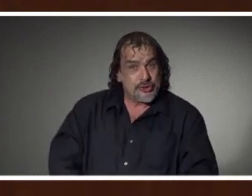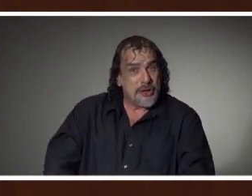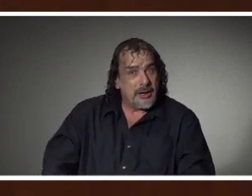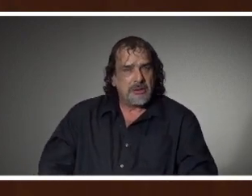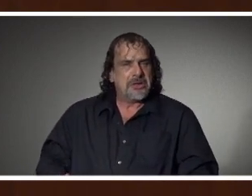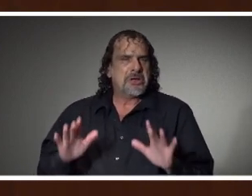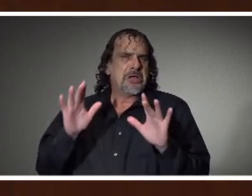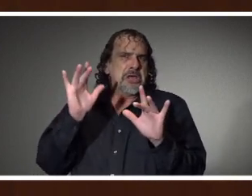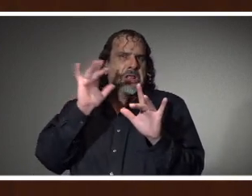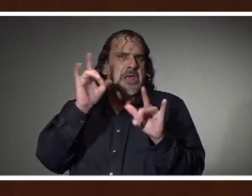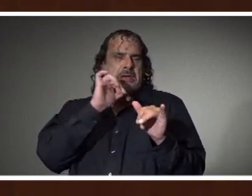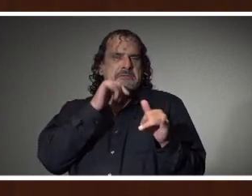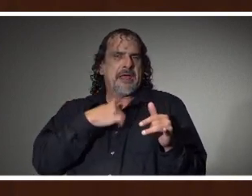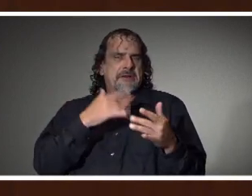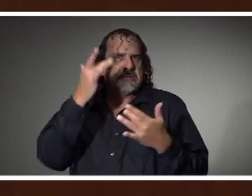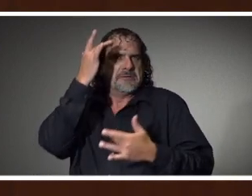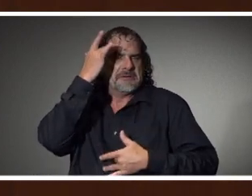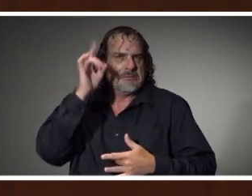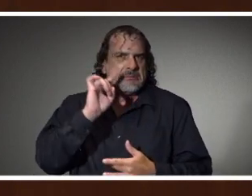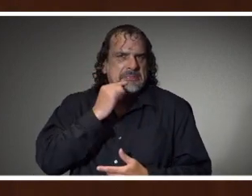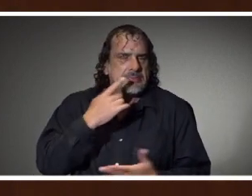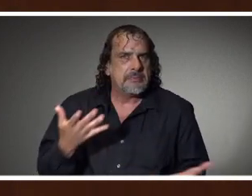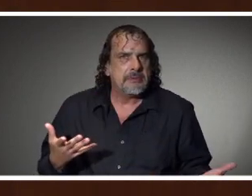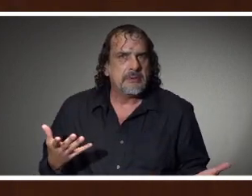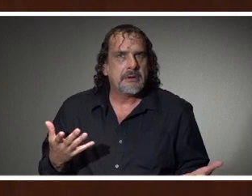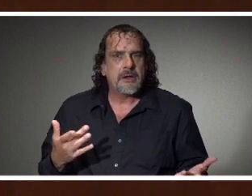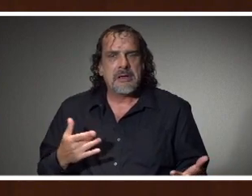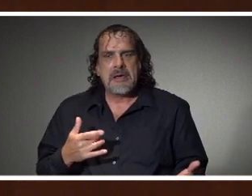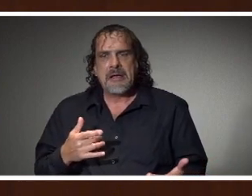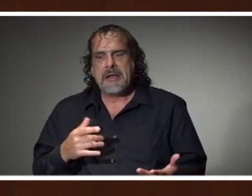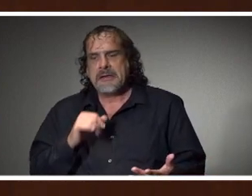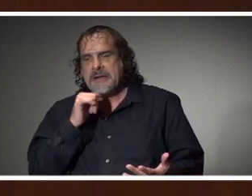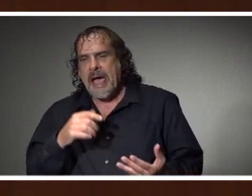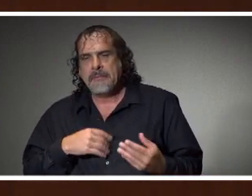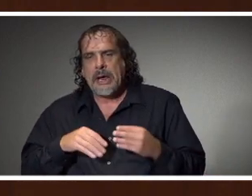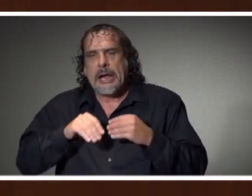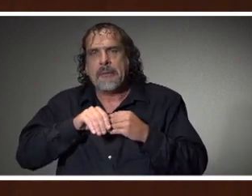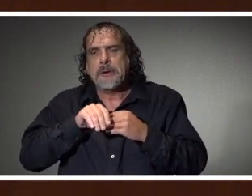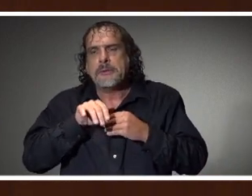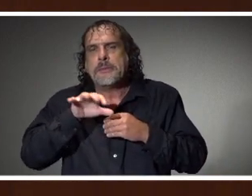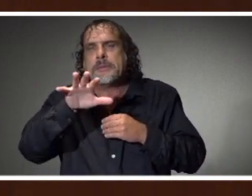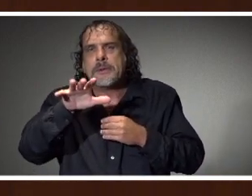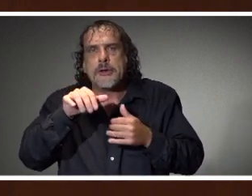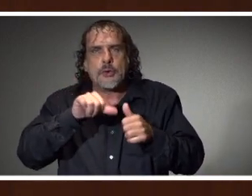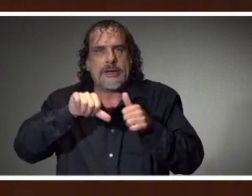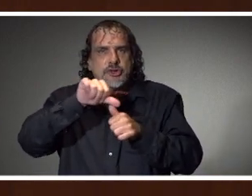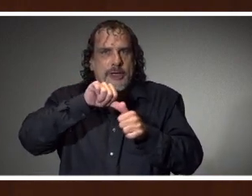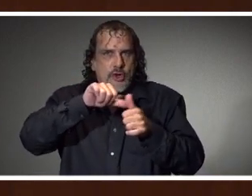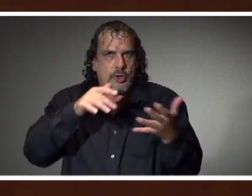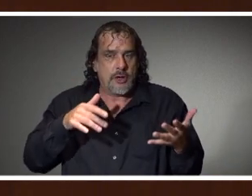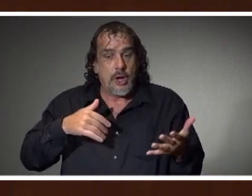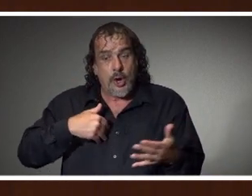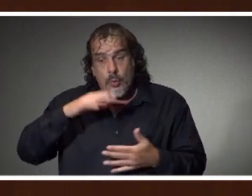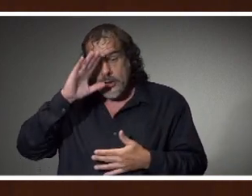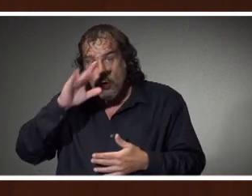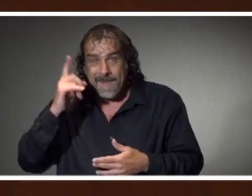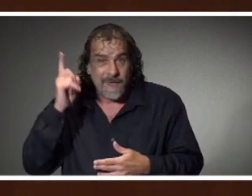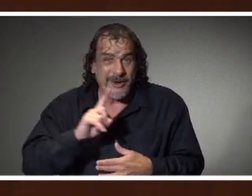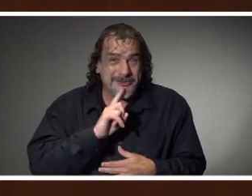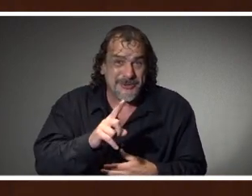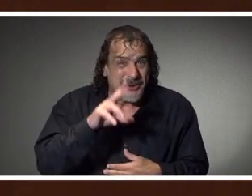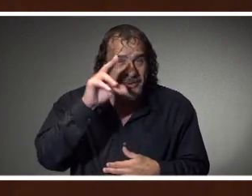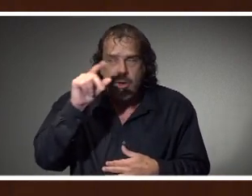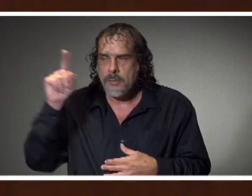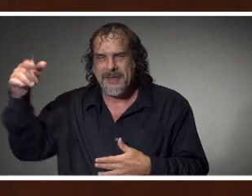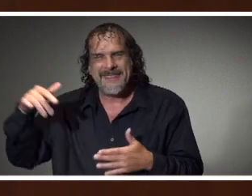ill. They might be less contagious to one another. We don't know that for sure, but there's some suggestion